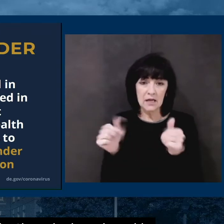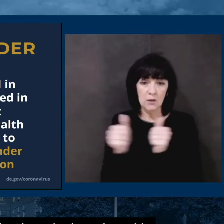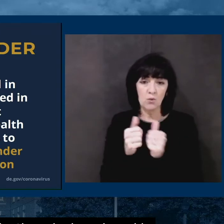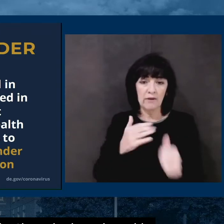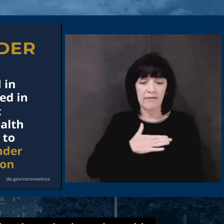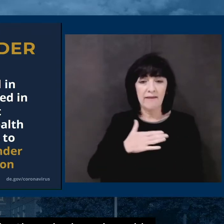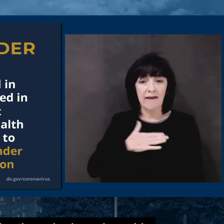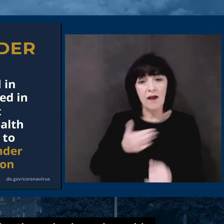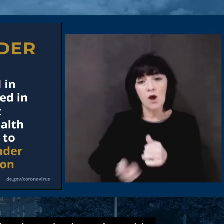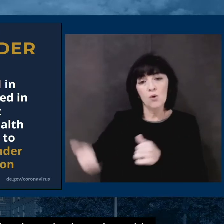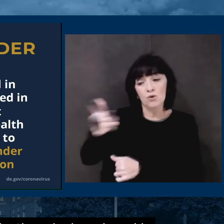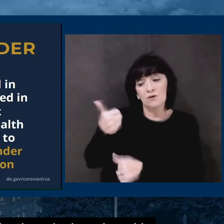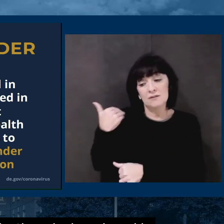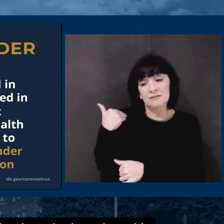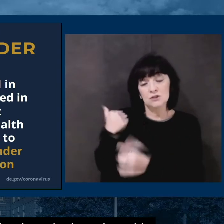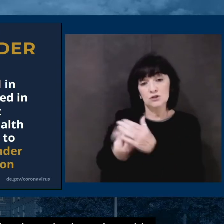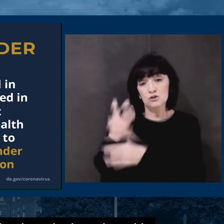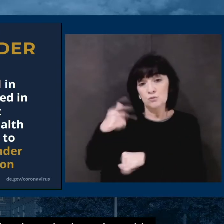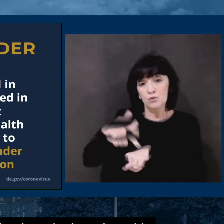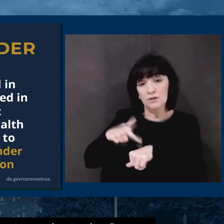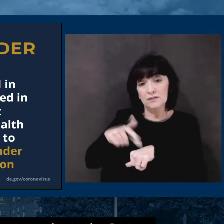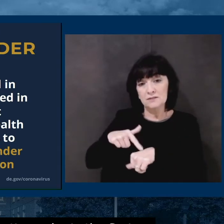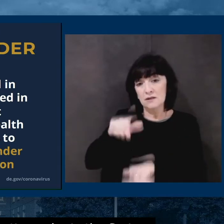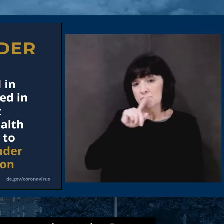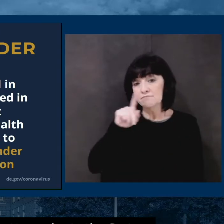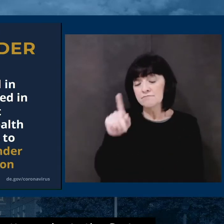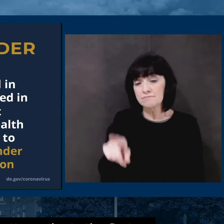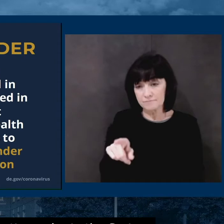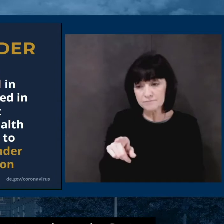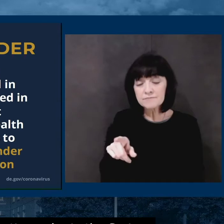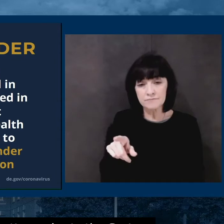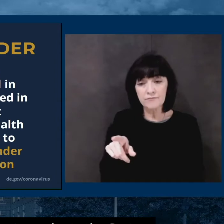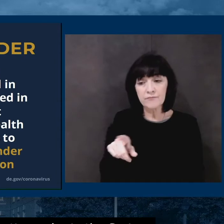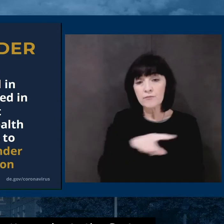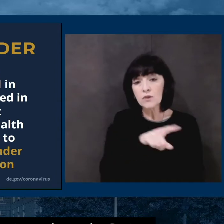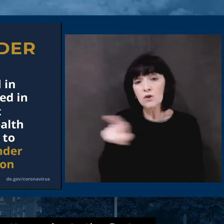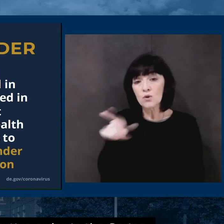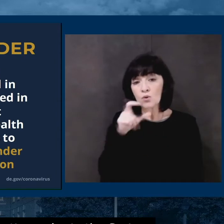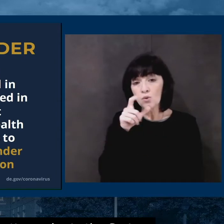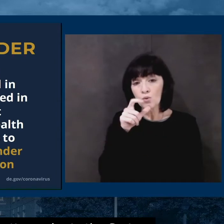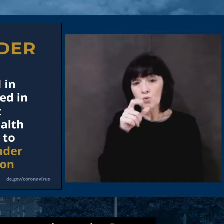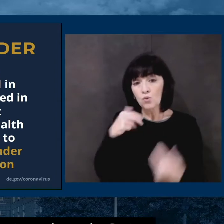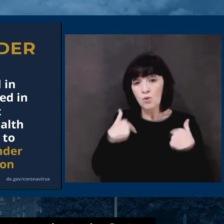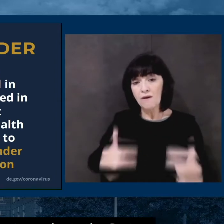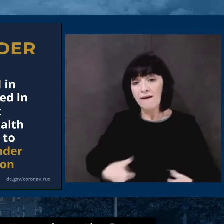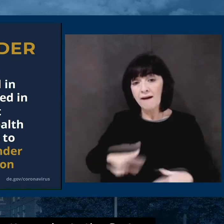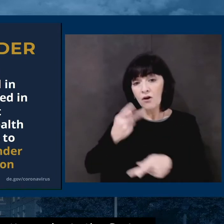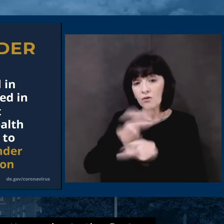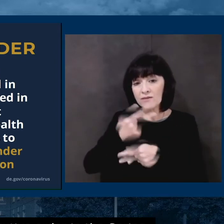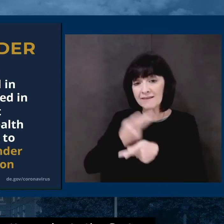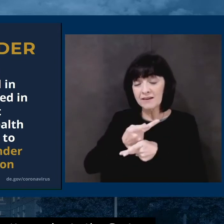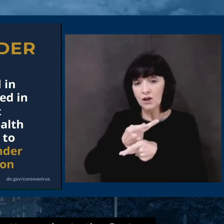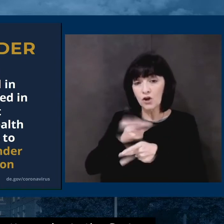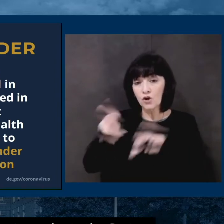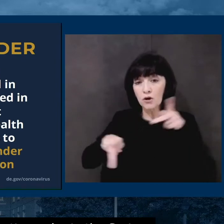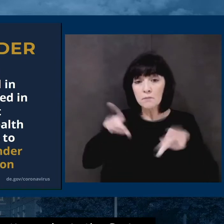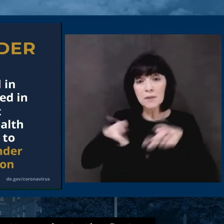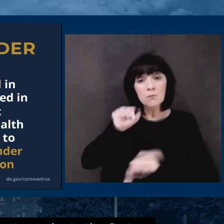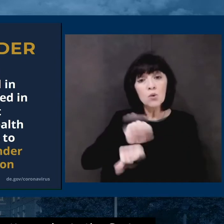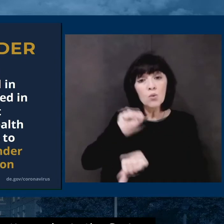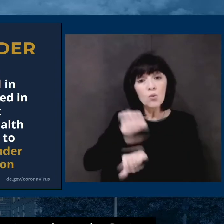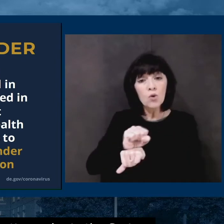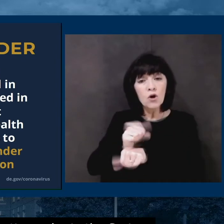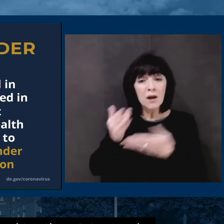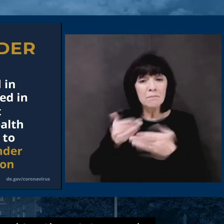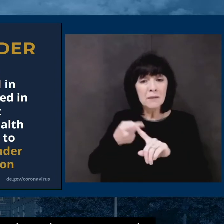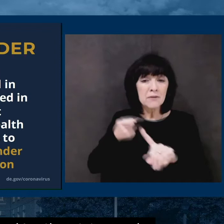in the spring, we're allowing healthcare professionals who are licensed in other states, maybe been retired for the past